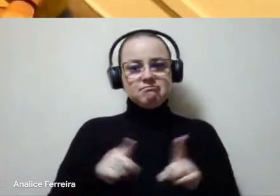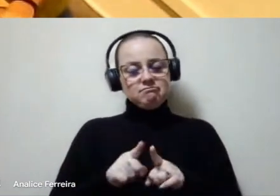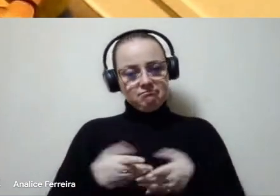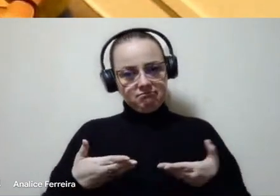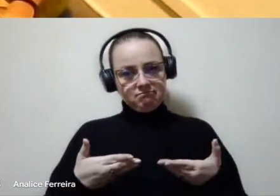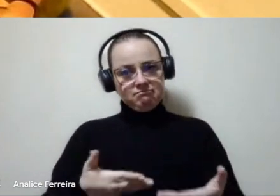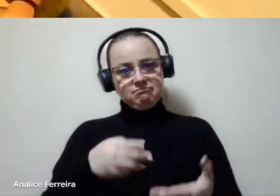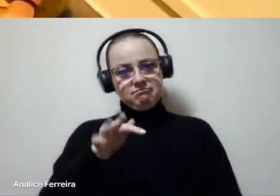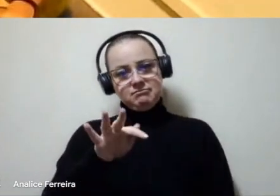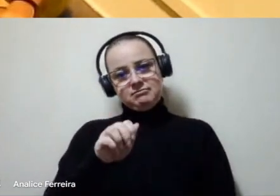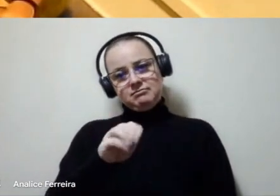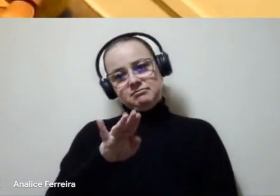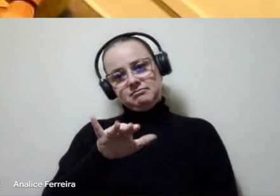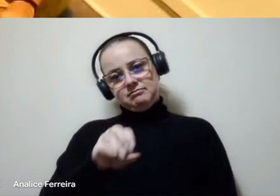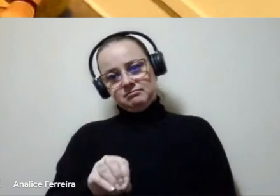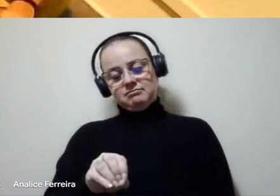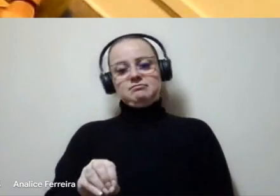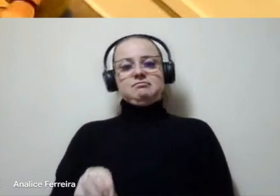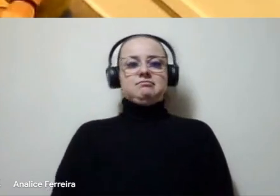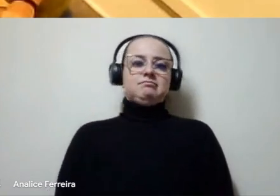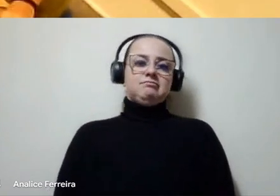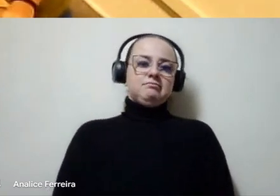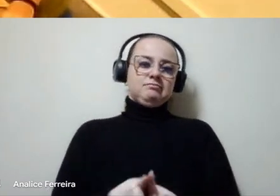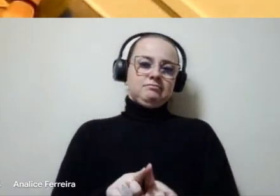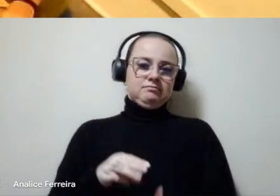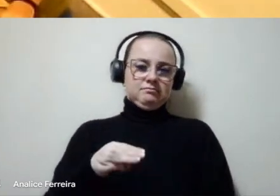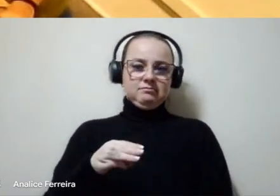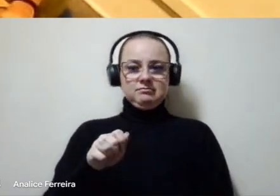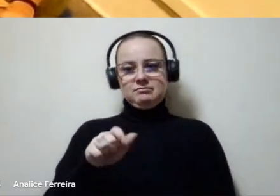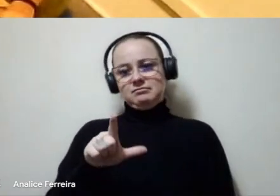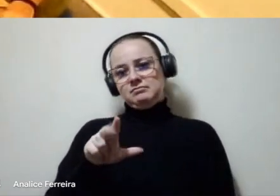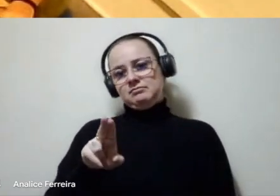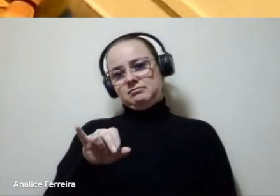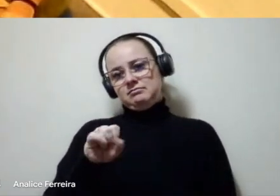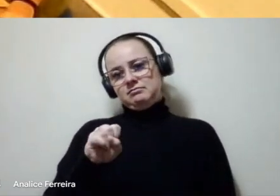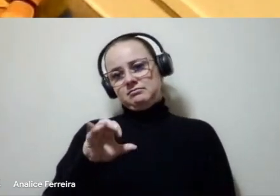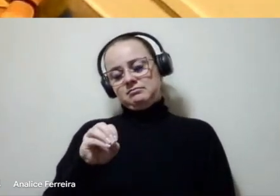Fábio, Dominguez, Adler, and Aloysio Matias from the Fundação.